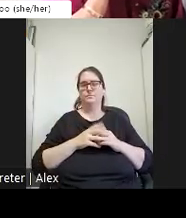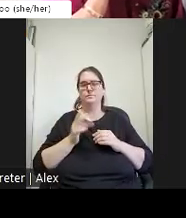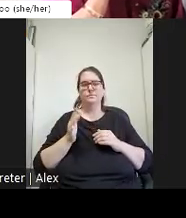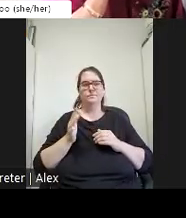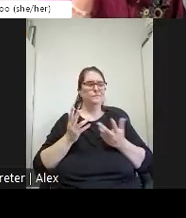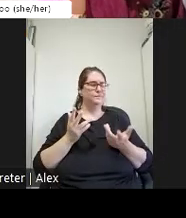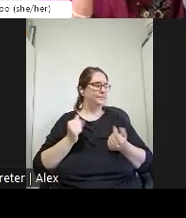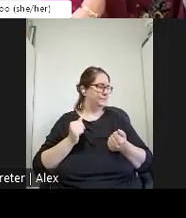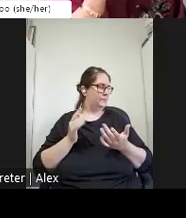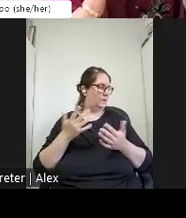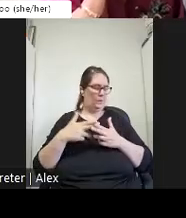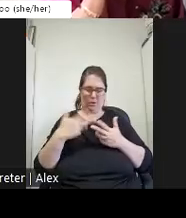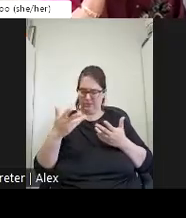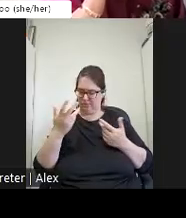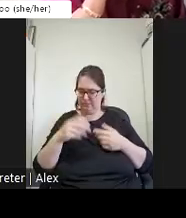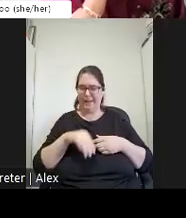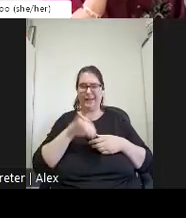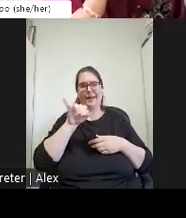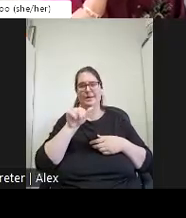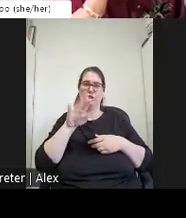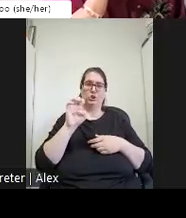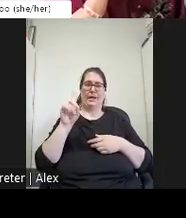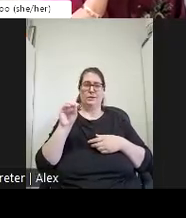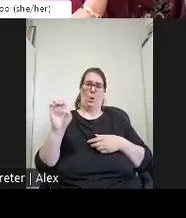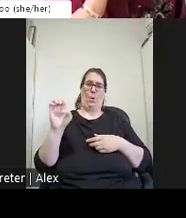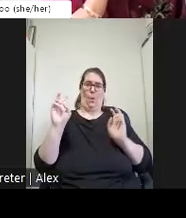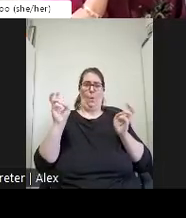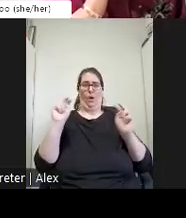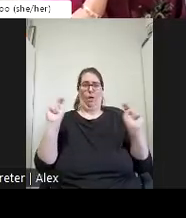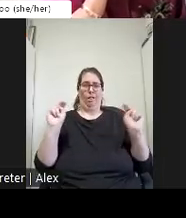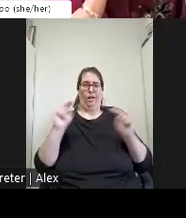like what you may call it, like a Jane Doe name.